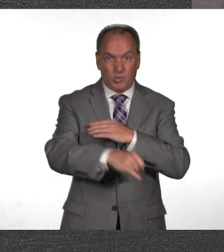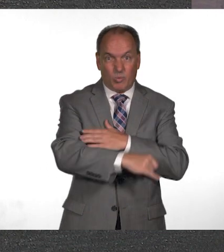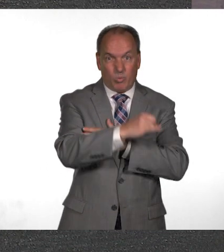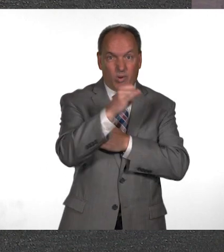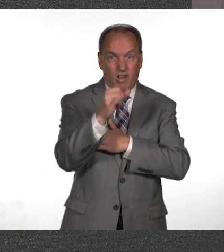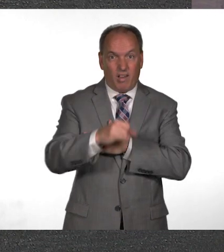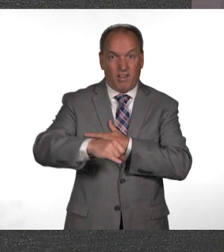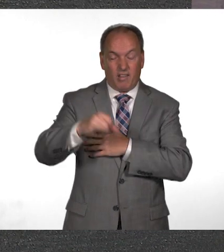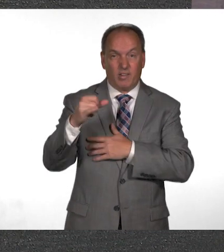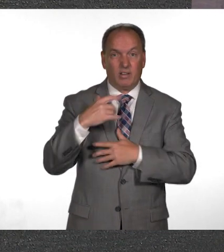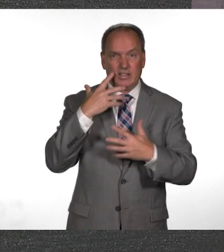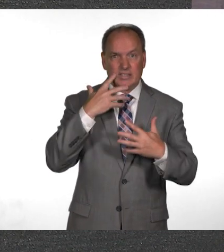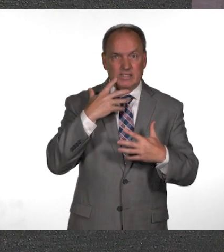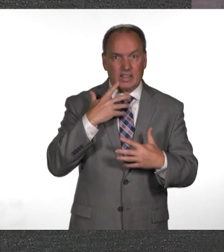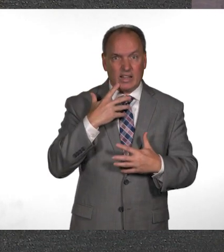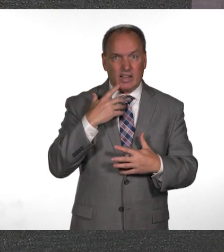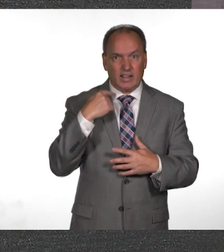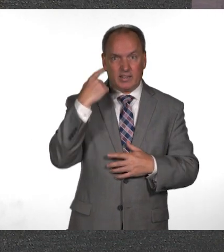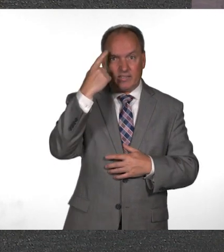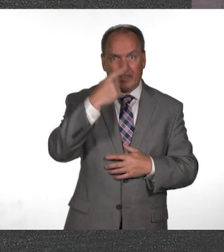What do you think Gerald's thinking?